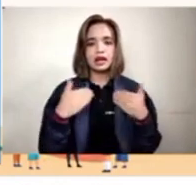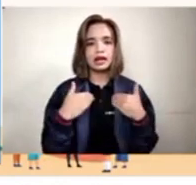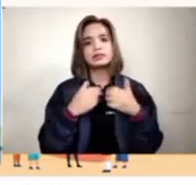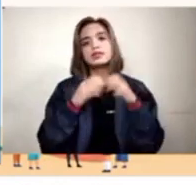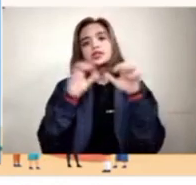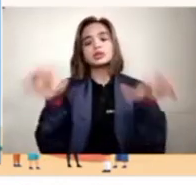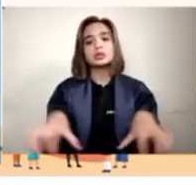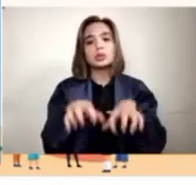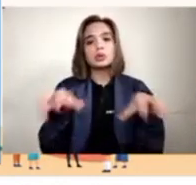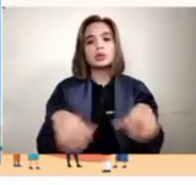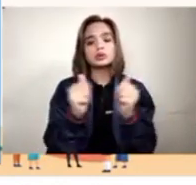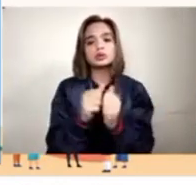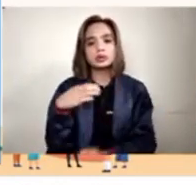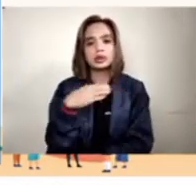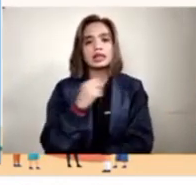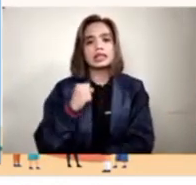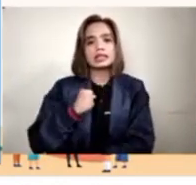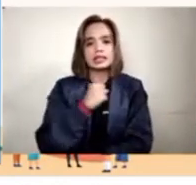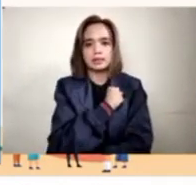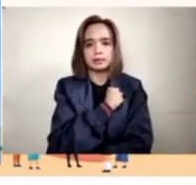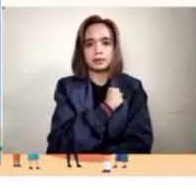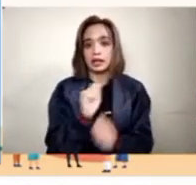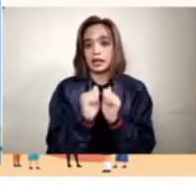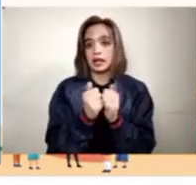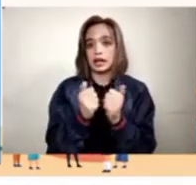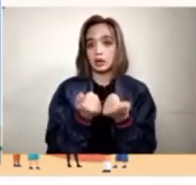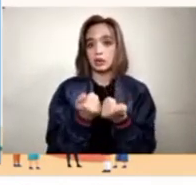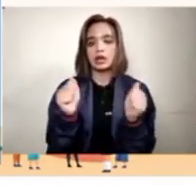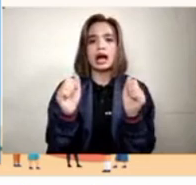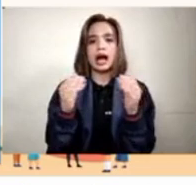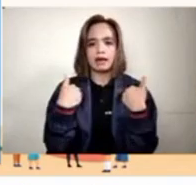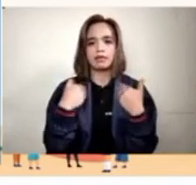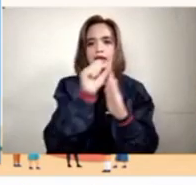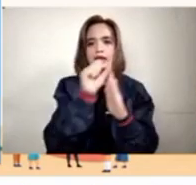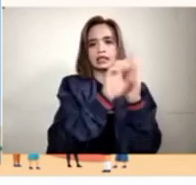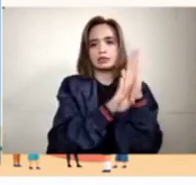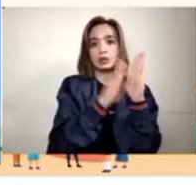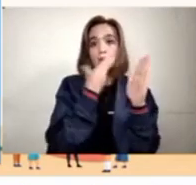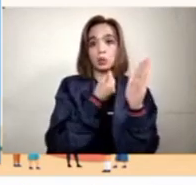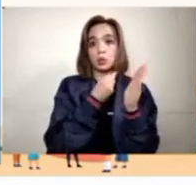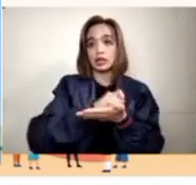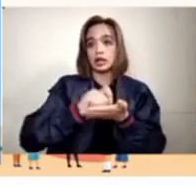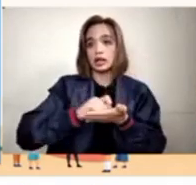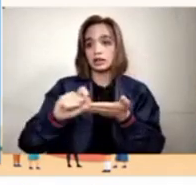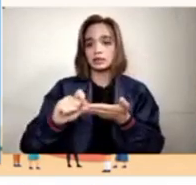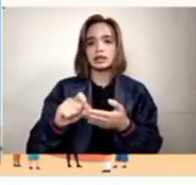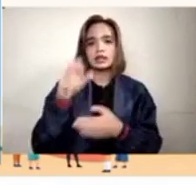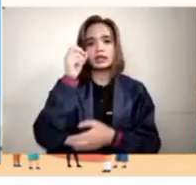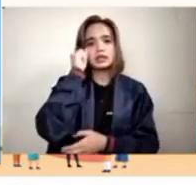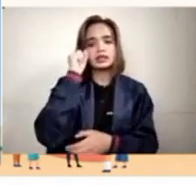Nevertheless, an ongoing effort in Congress and in Senate is also being done with Senate bills authored